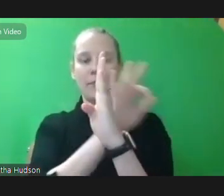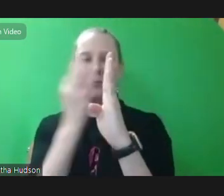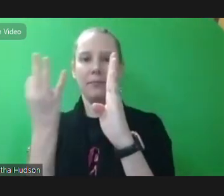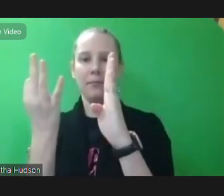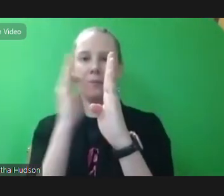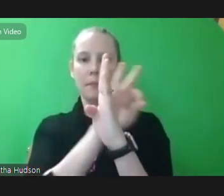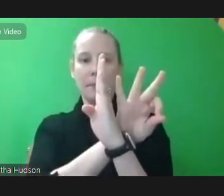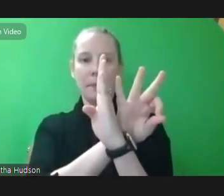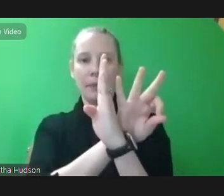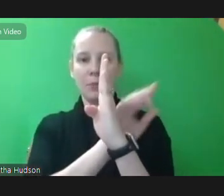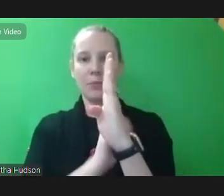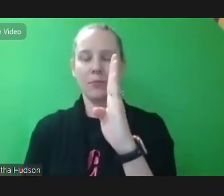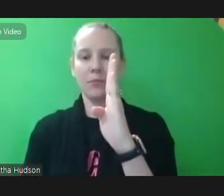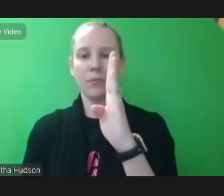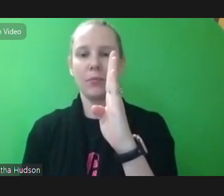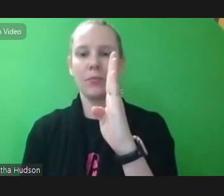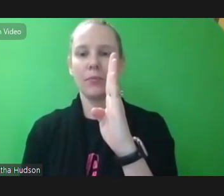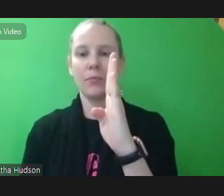way.